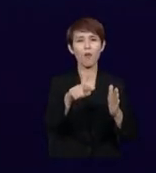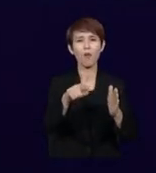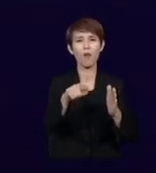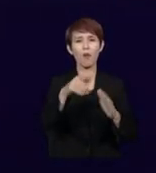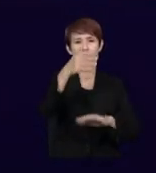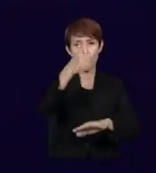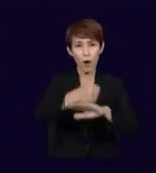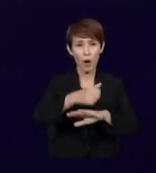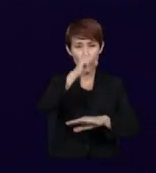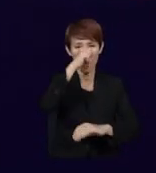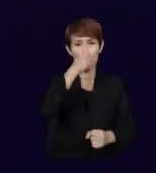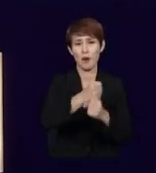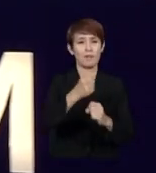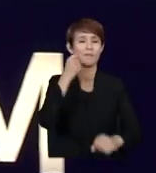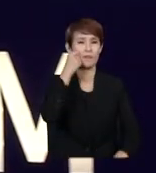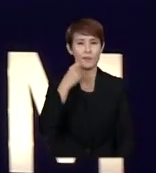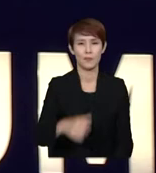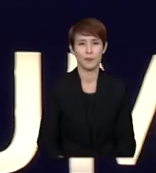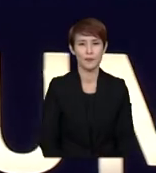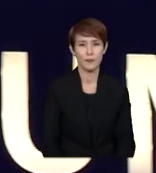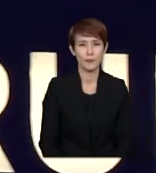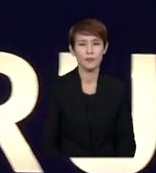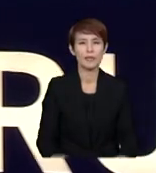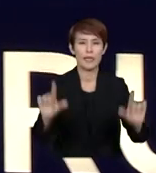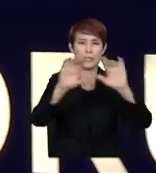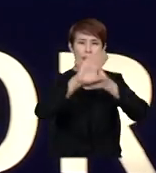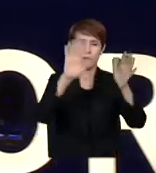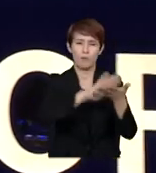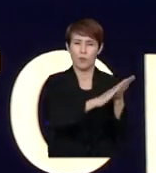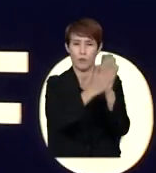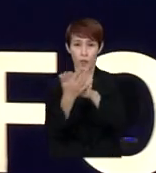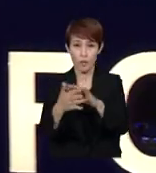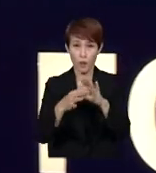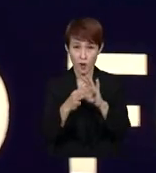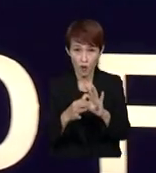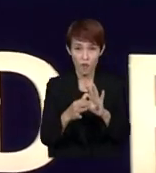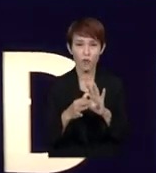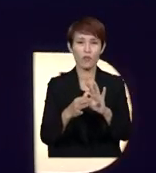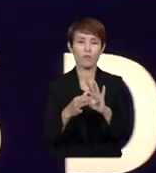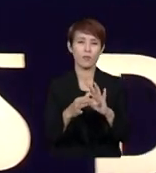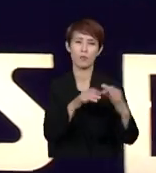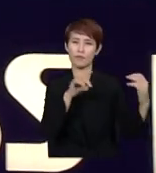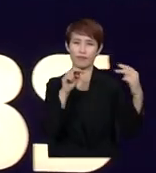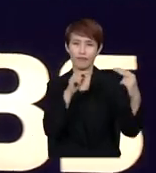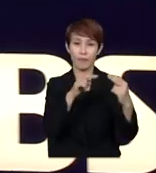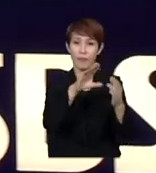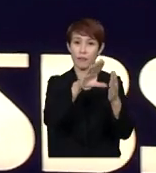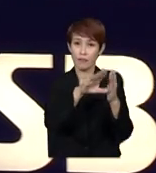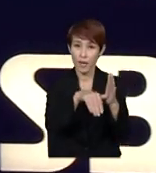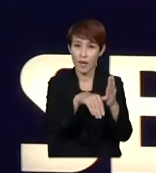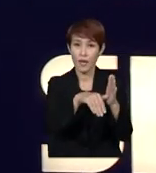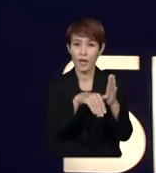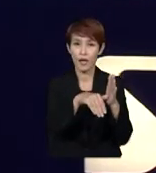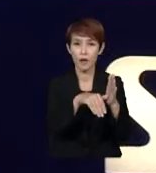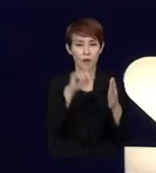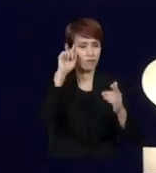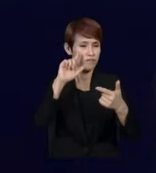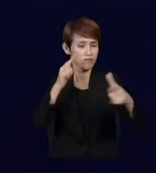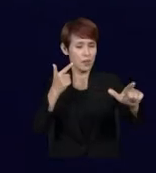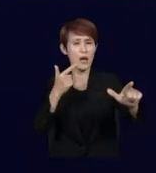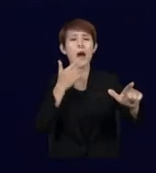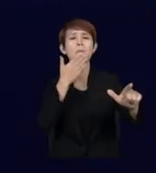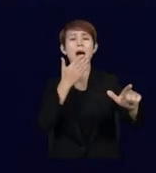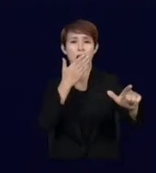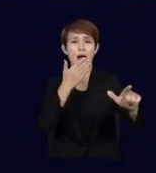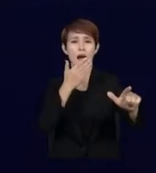might productively disagree about in terms of values, in terms of the empirical side of certain policies, and so on. So conflict matters,